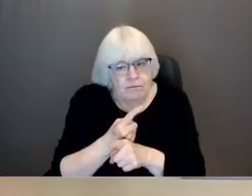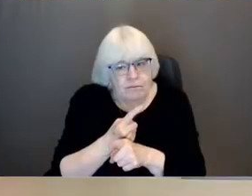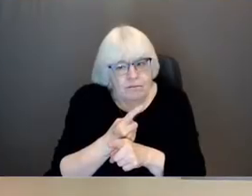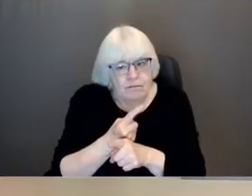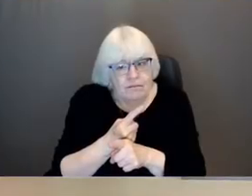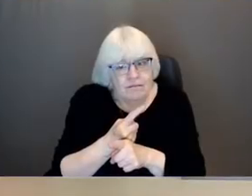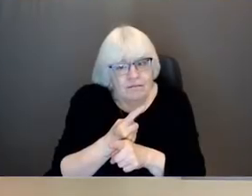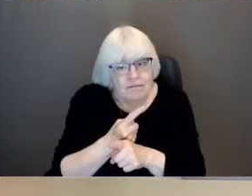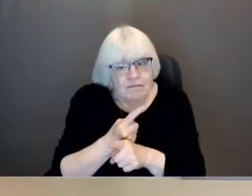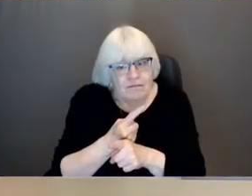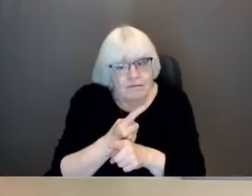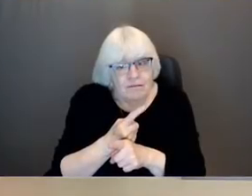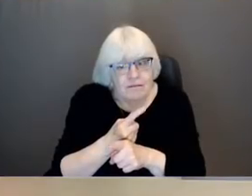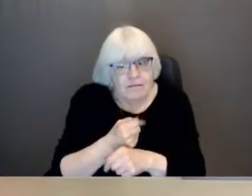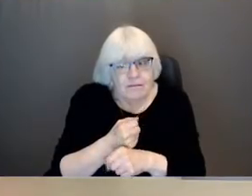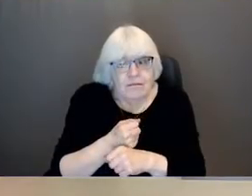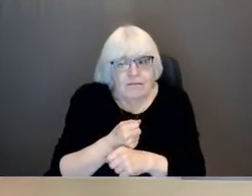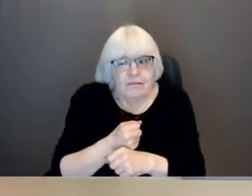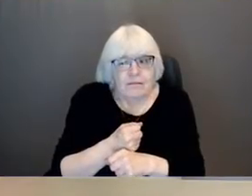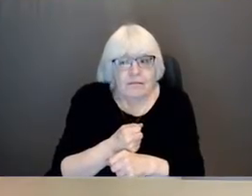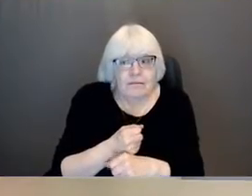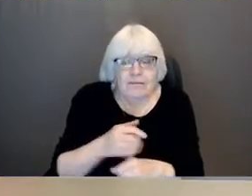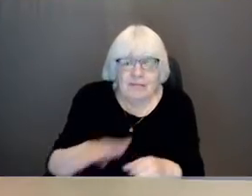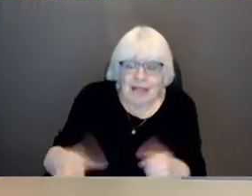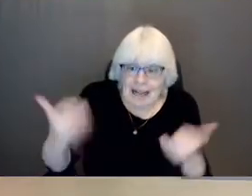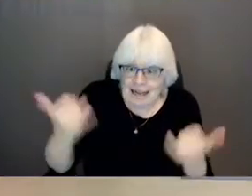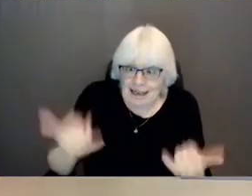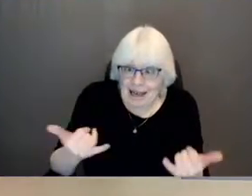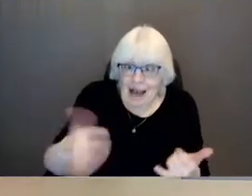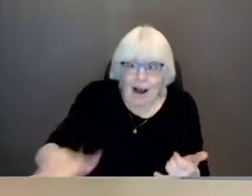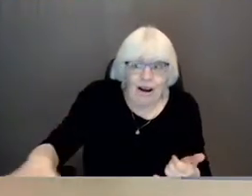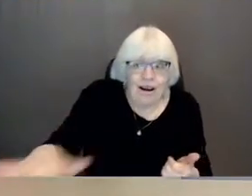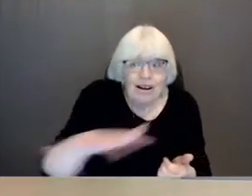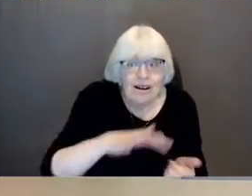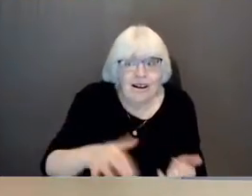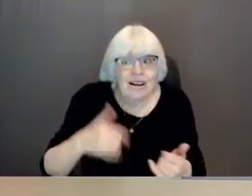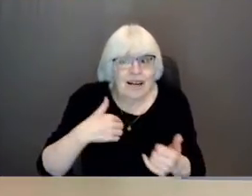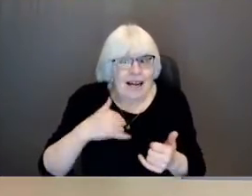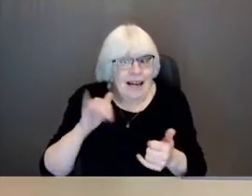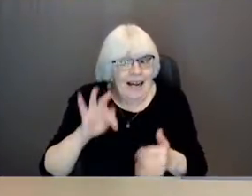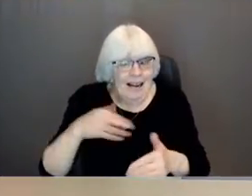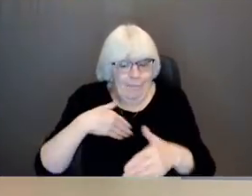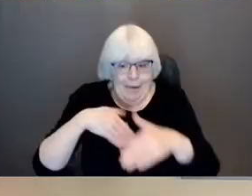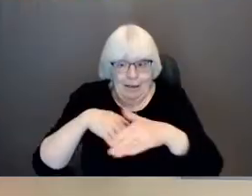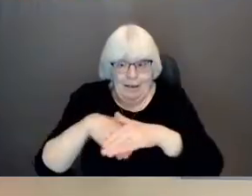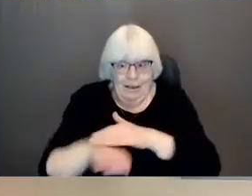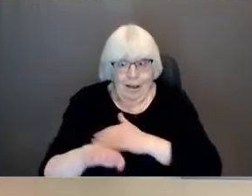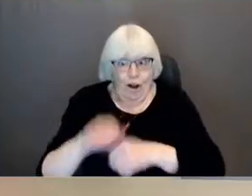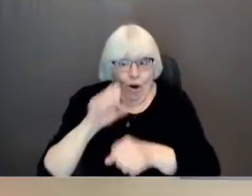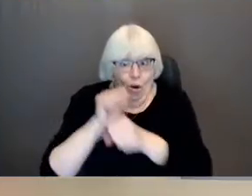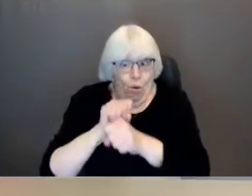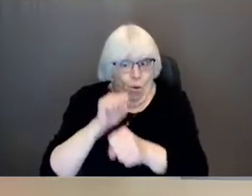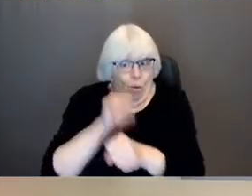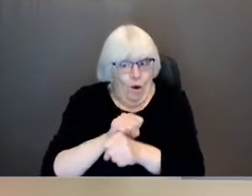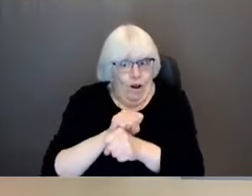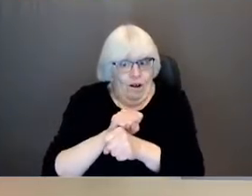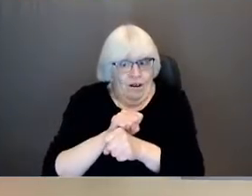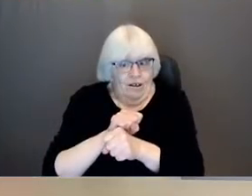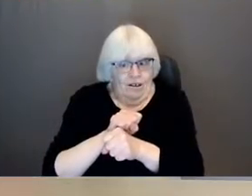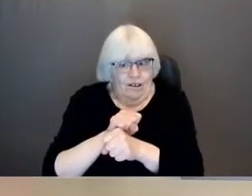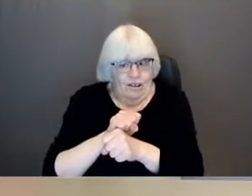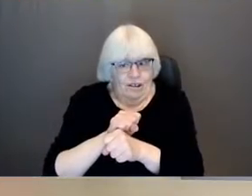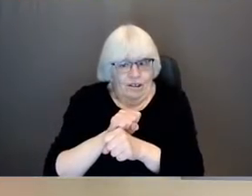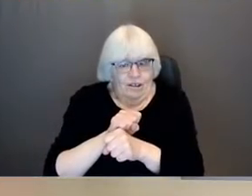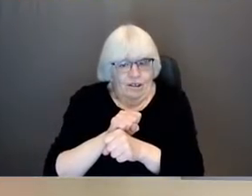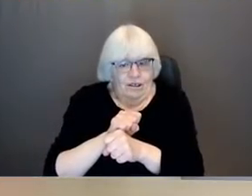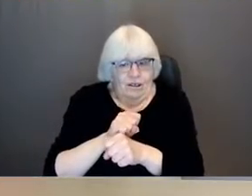So, and I'm not sitting close to someone with my mask off and eating lunch